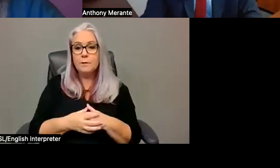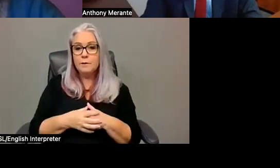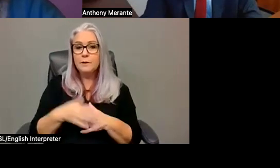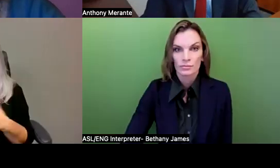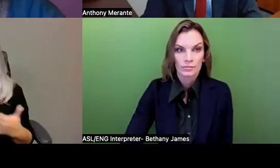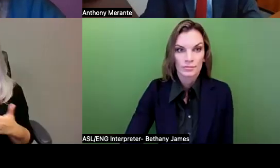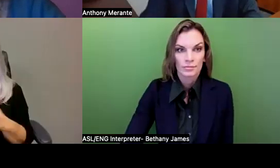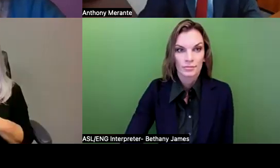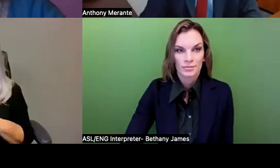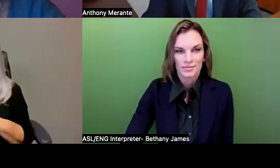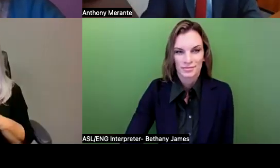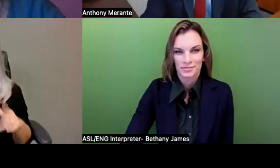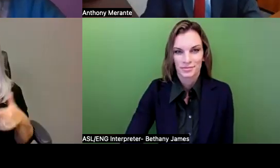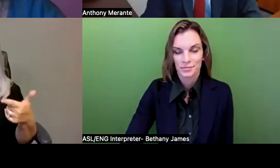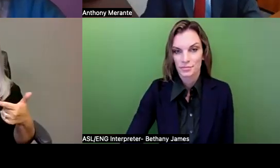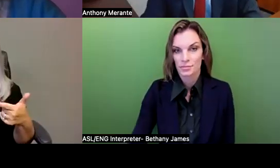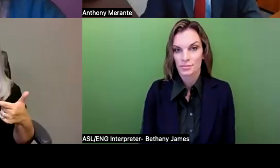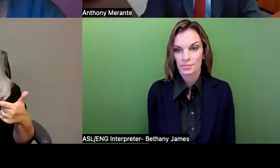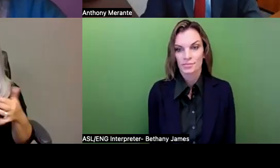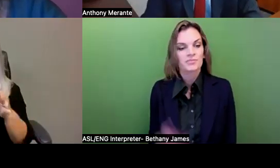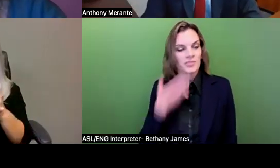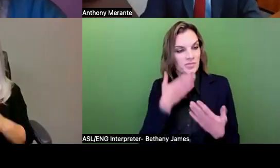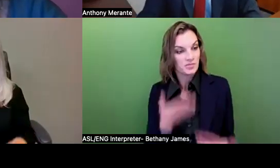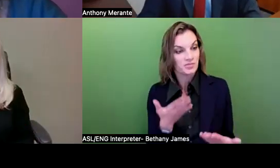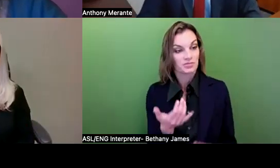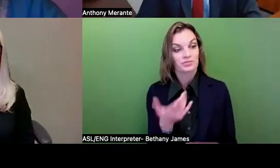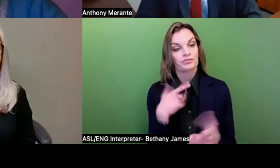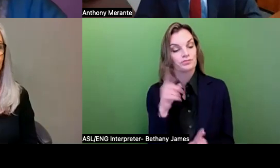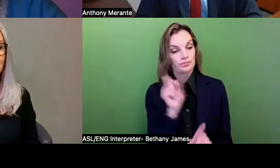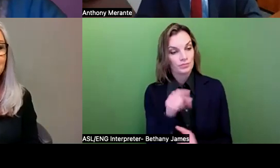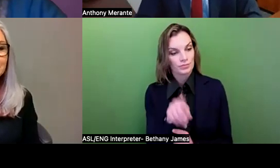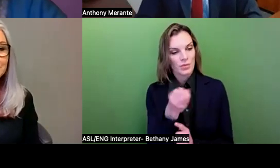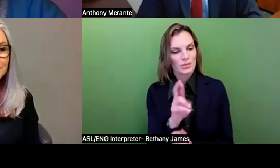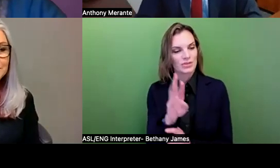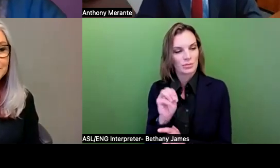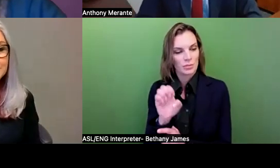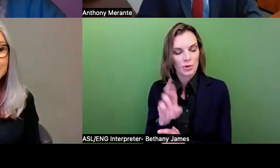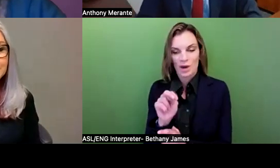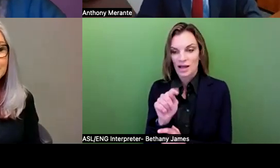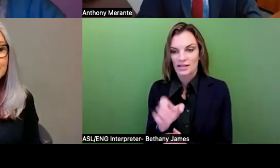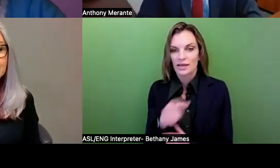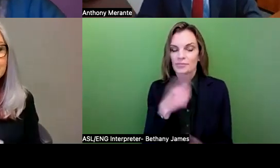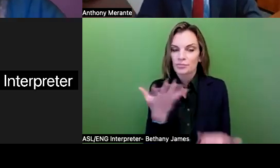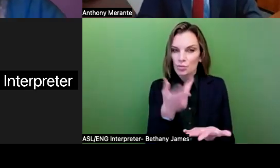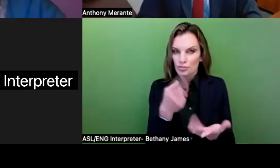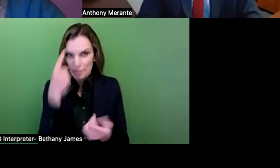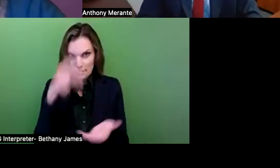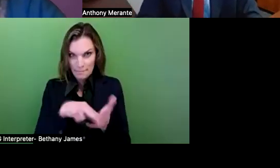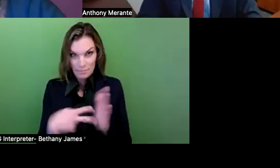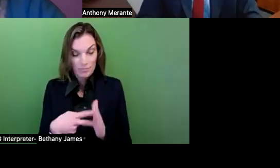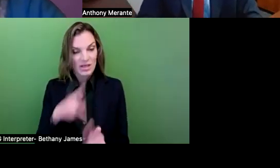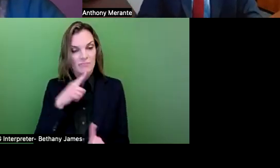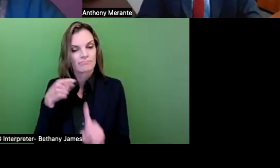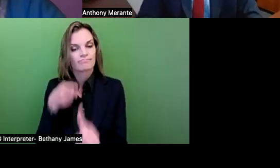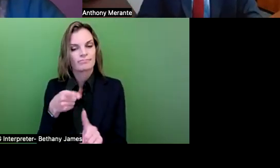So, Mr. Merante, how would you define affordable housing, And what percentage of new